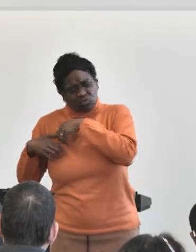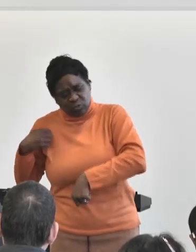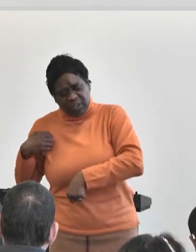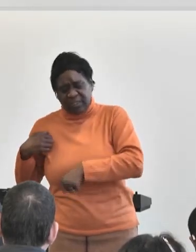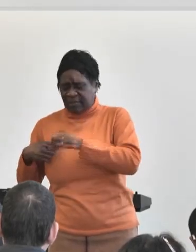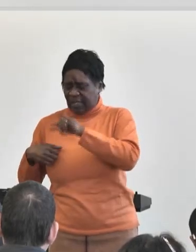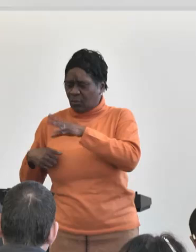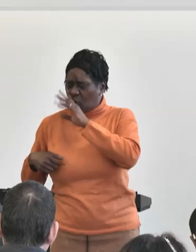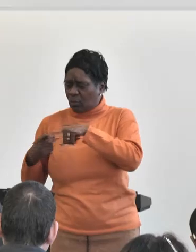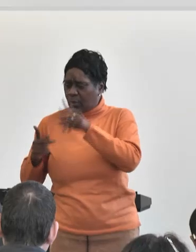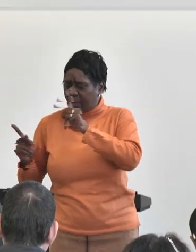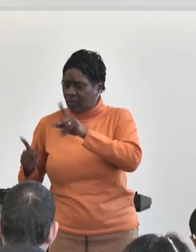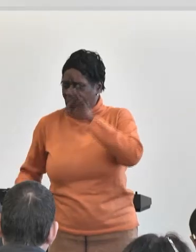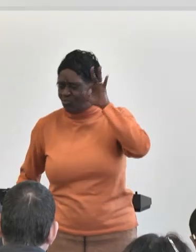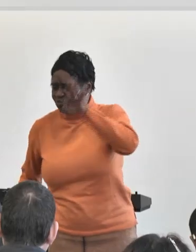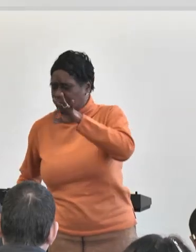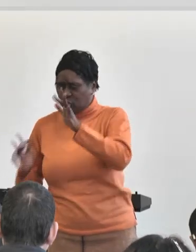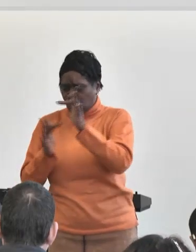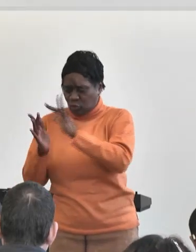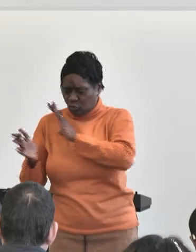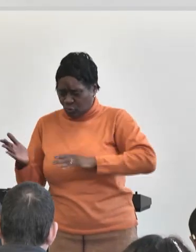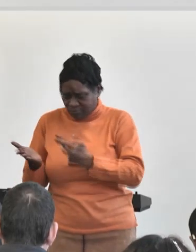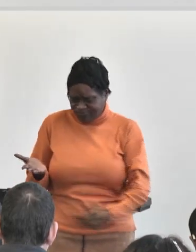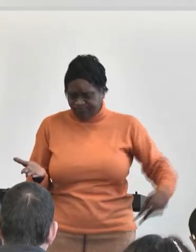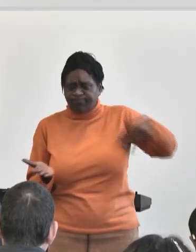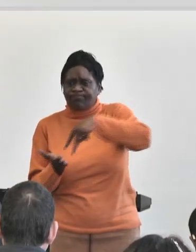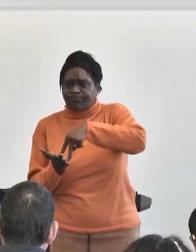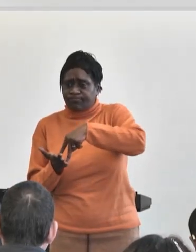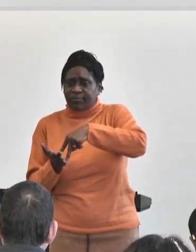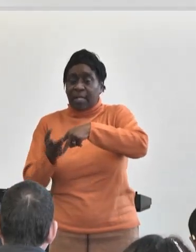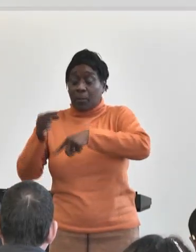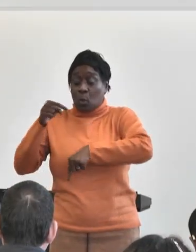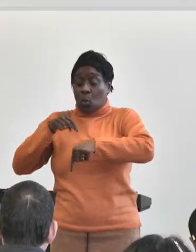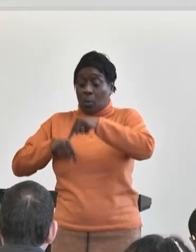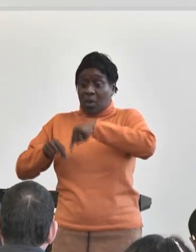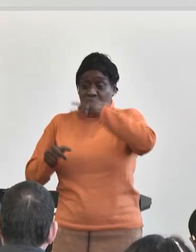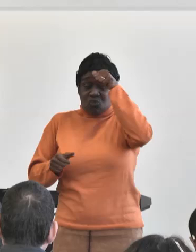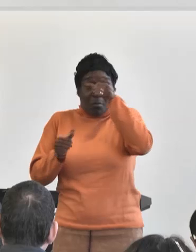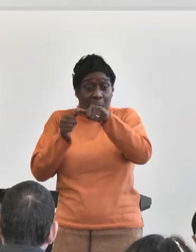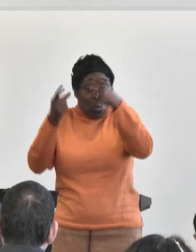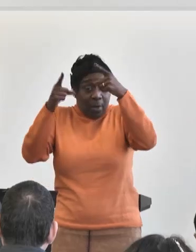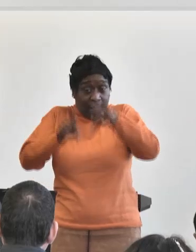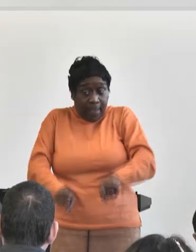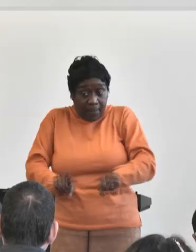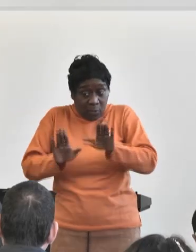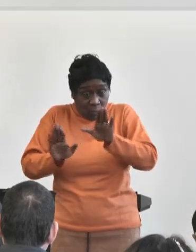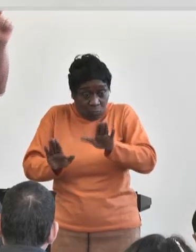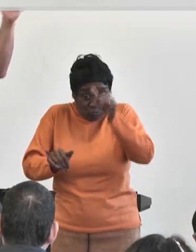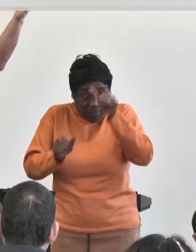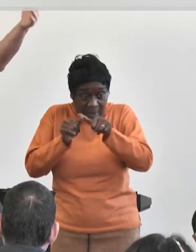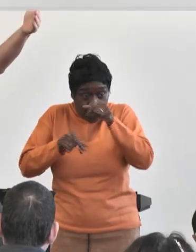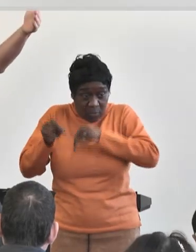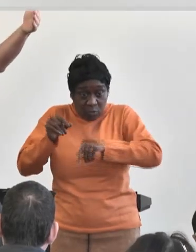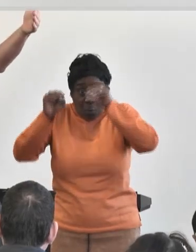the people and preached through Jesus the resurrection from the dead. Now let me just say this. Remember what had just happened. ¿Recuerdan lo que acaba de pasar?